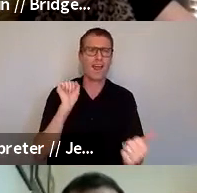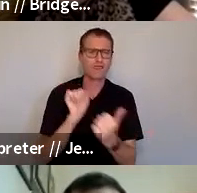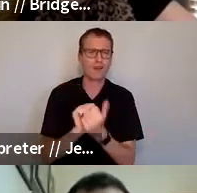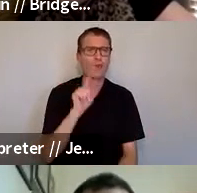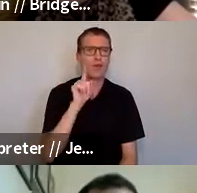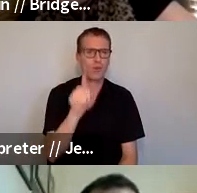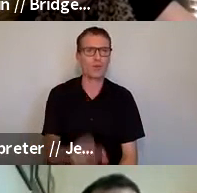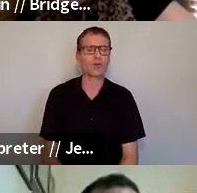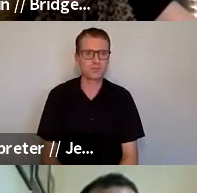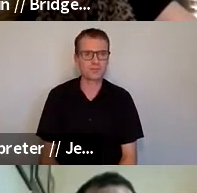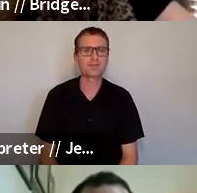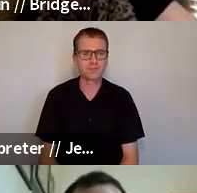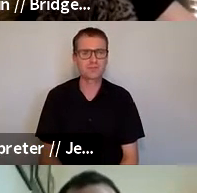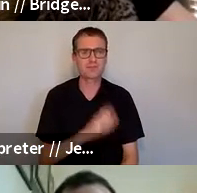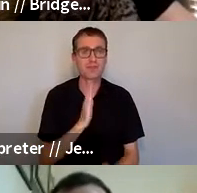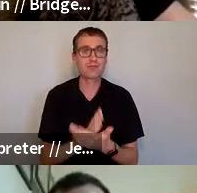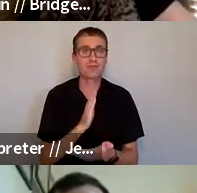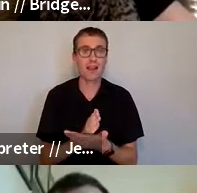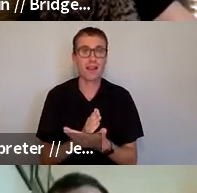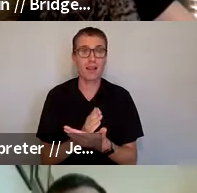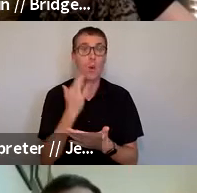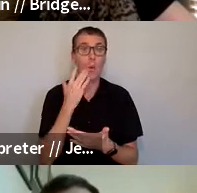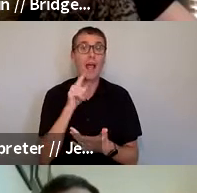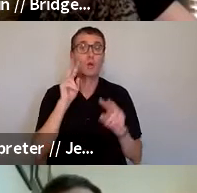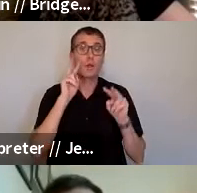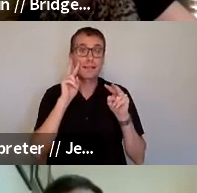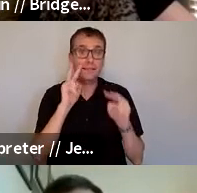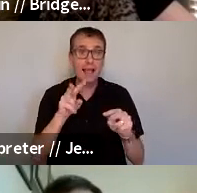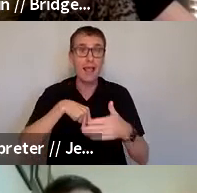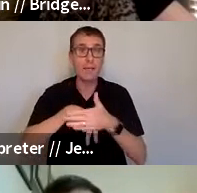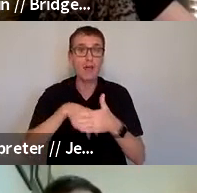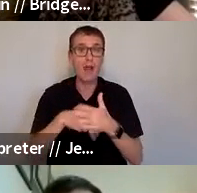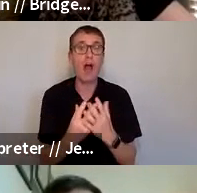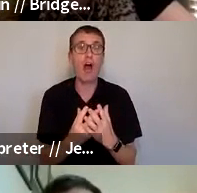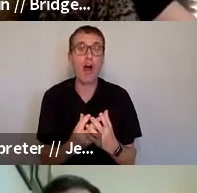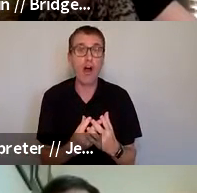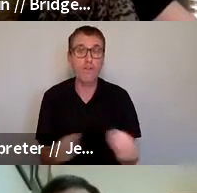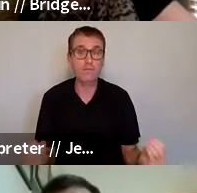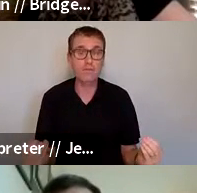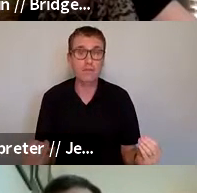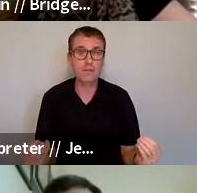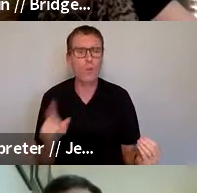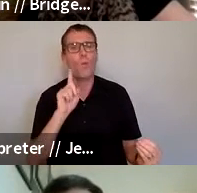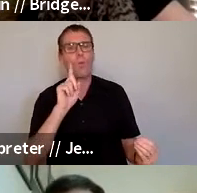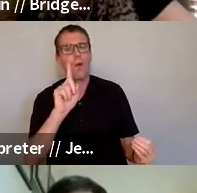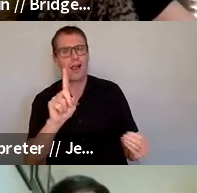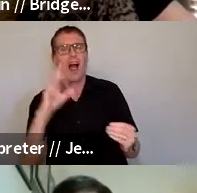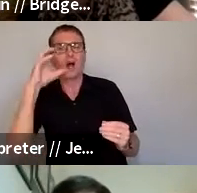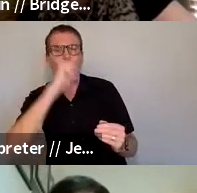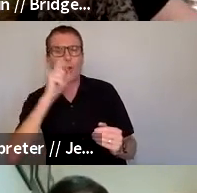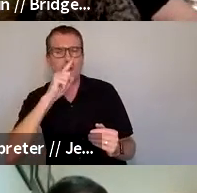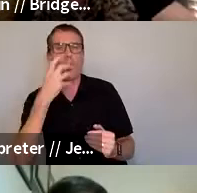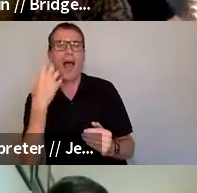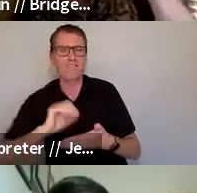actually, you know, when some of the barriers are removed, assuming that people can connect digitally, for example, then why